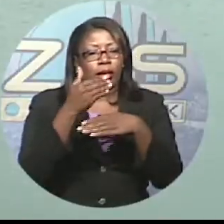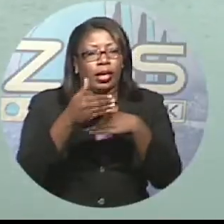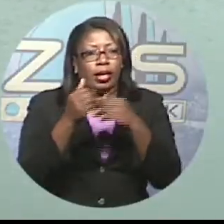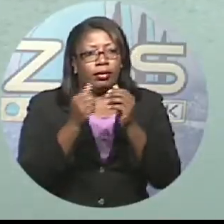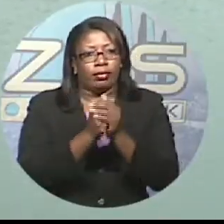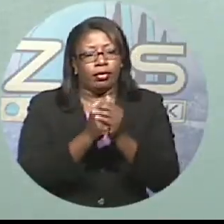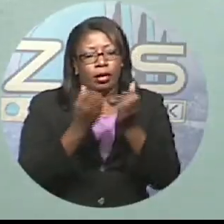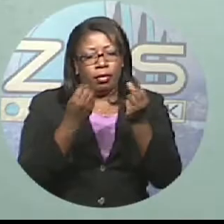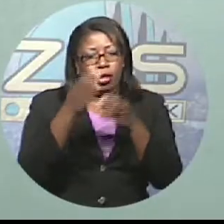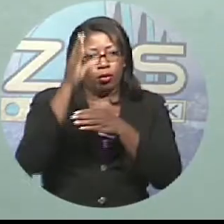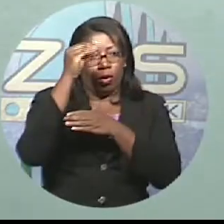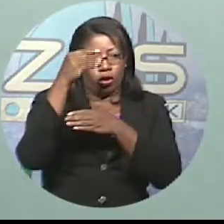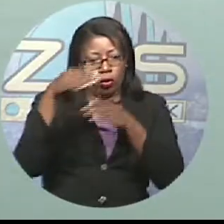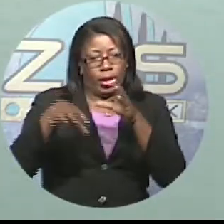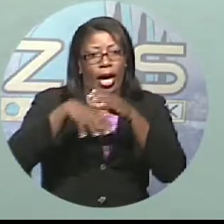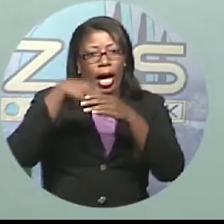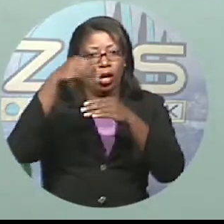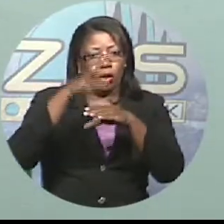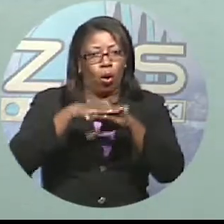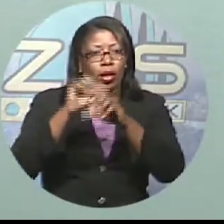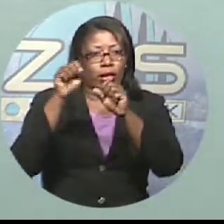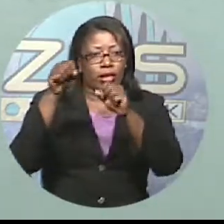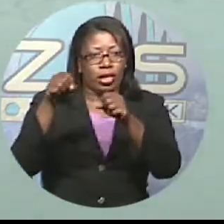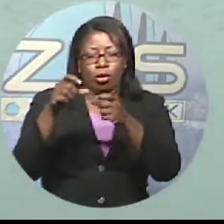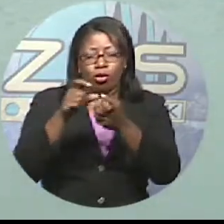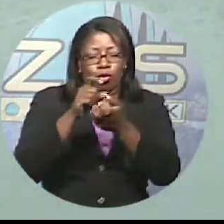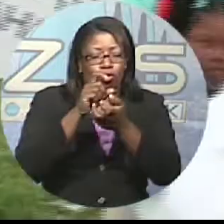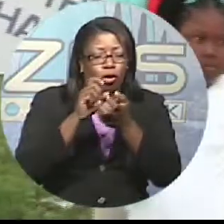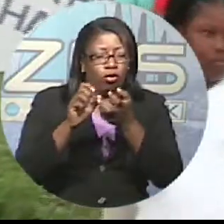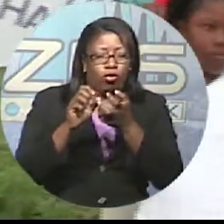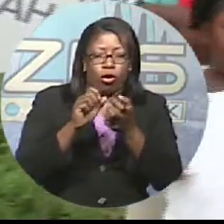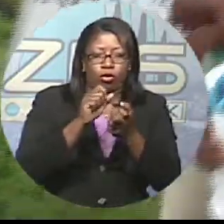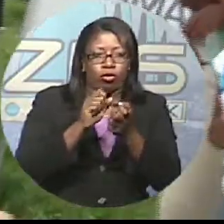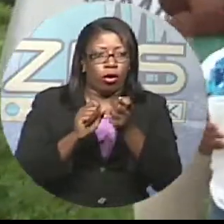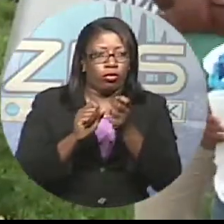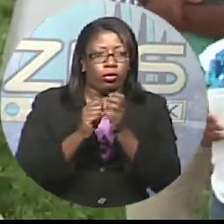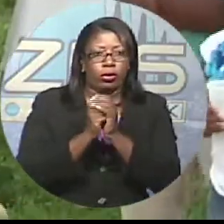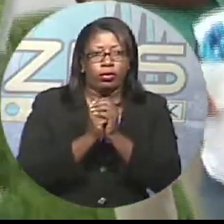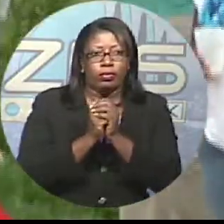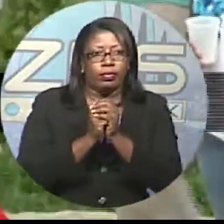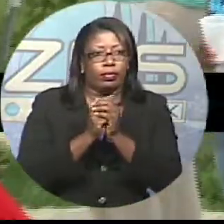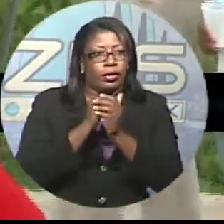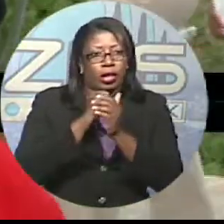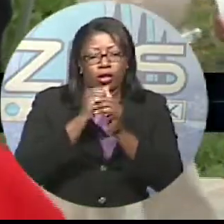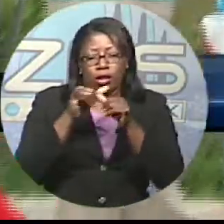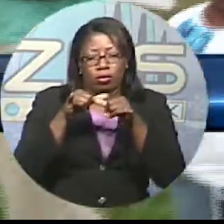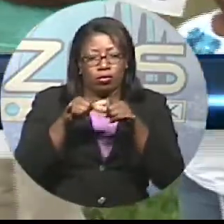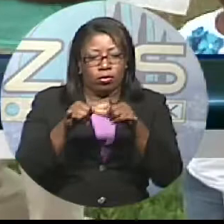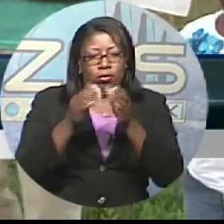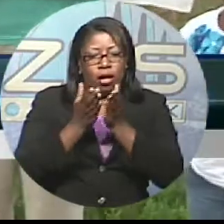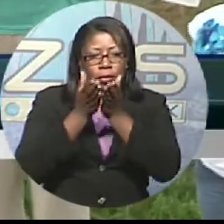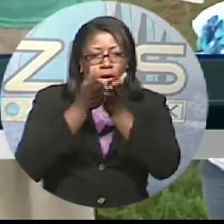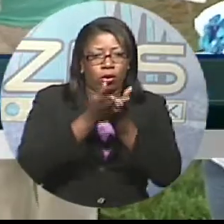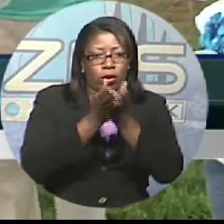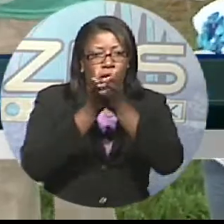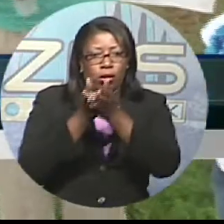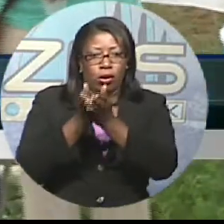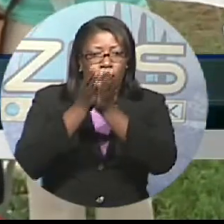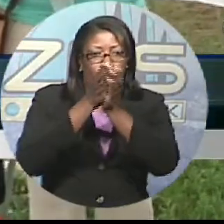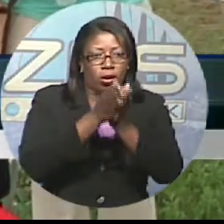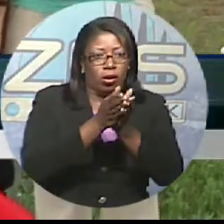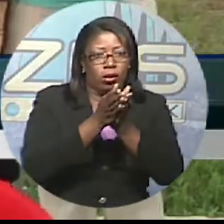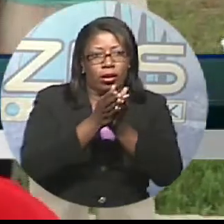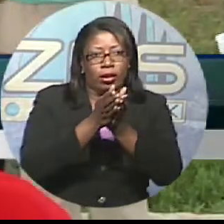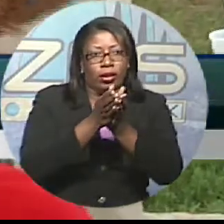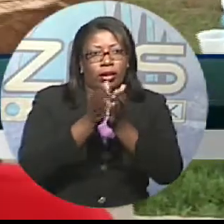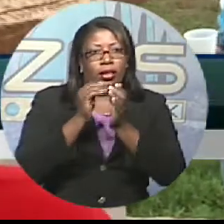guys that ventured out to sea, it was simply rough, rough, rough. I couldn't get an anchor. Had to tie 2 anchor together